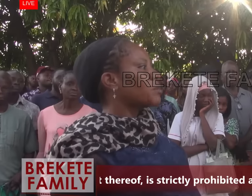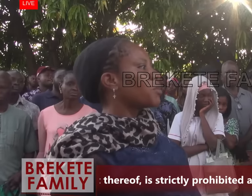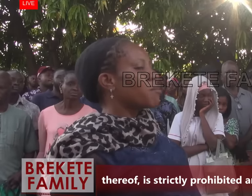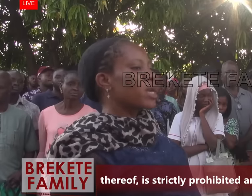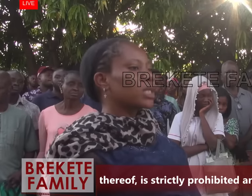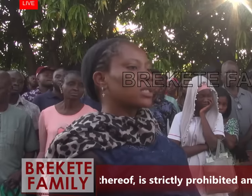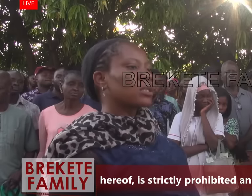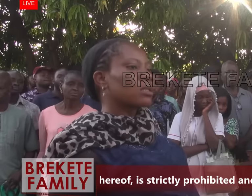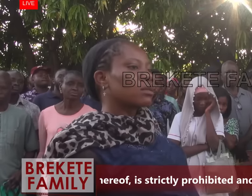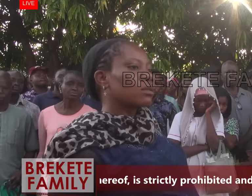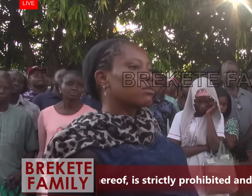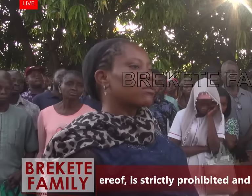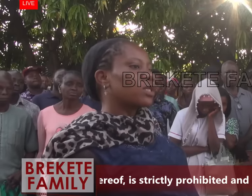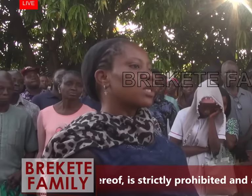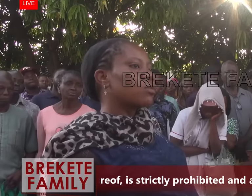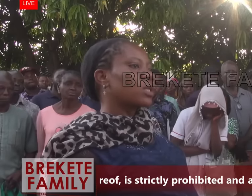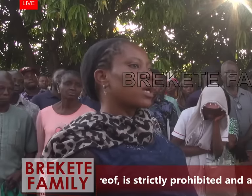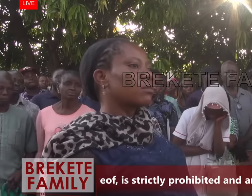husband